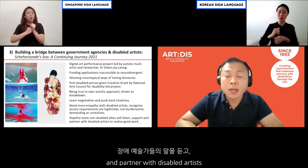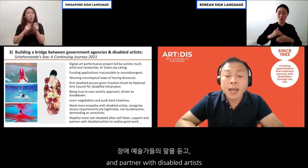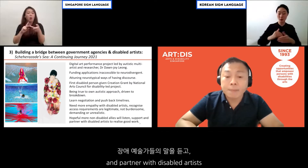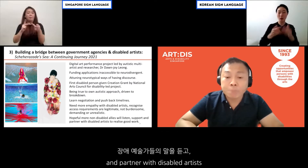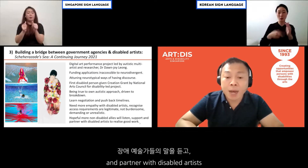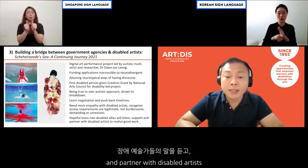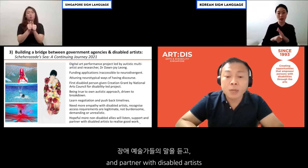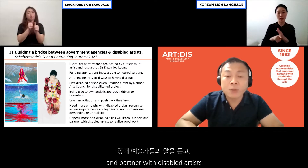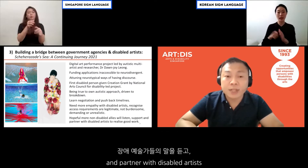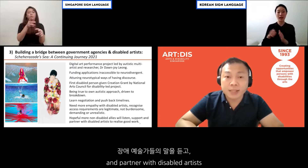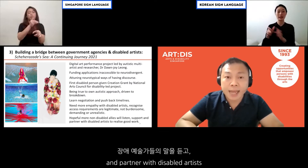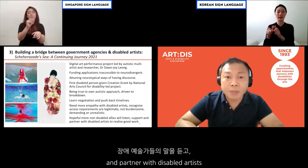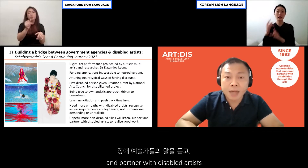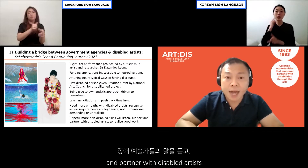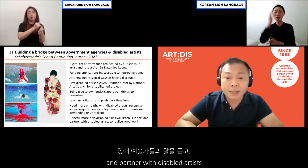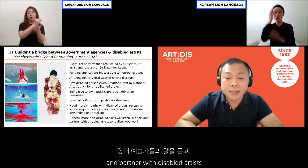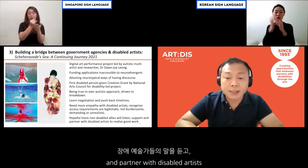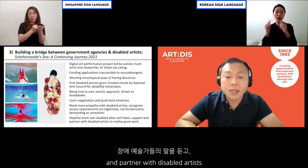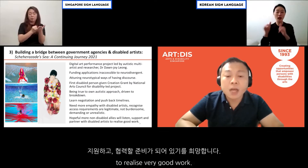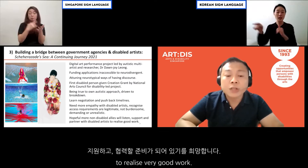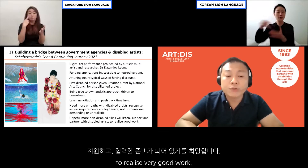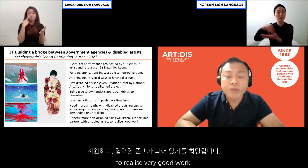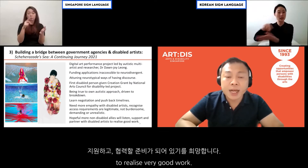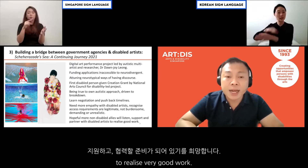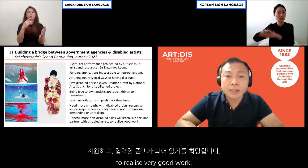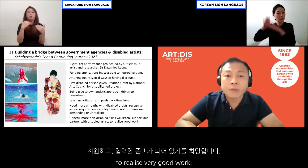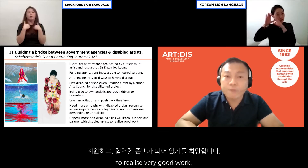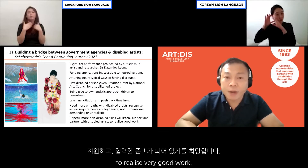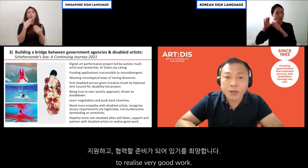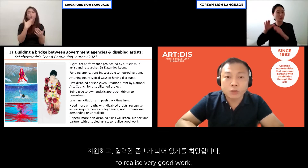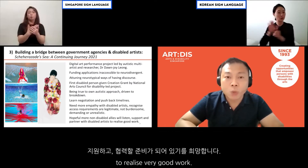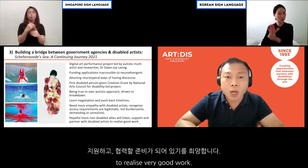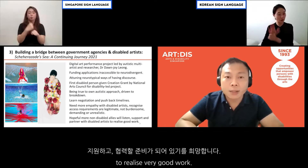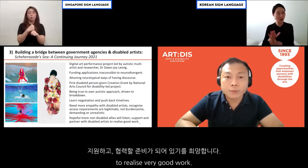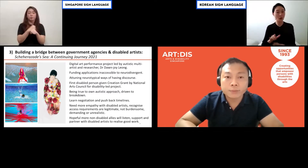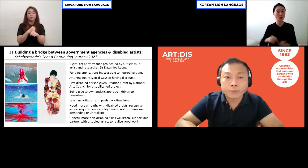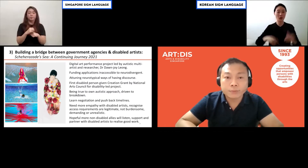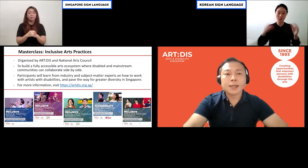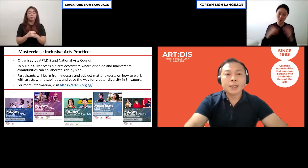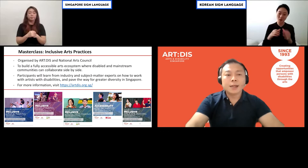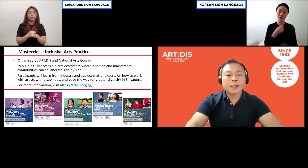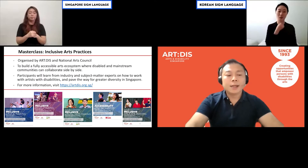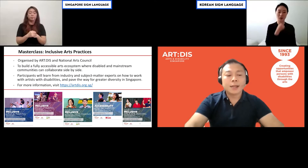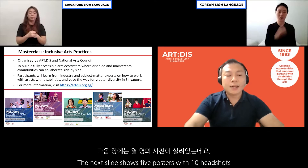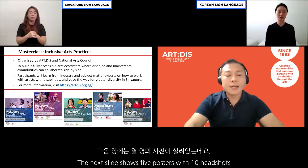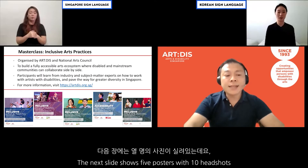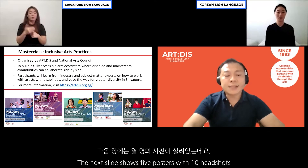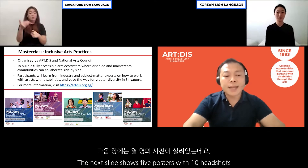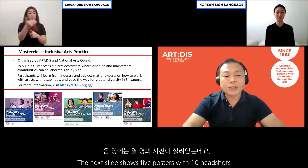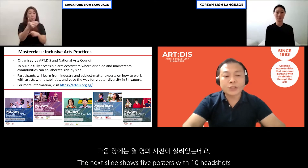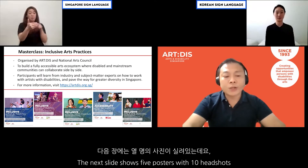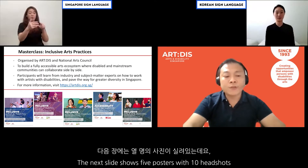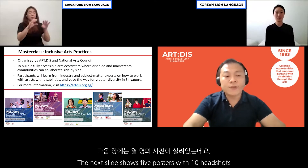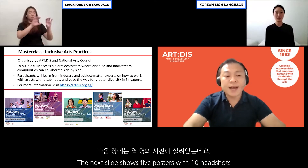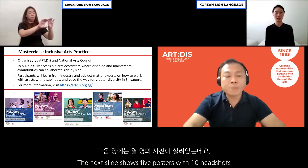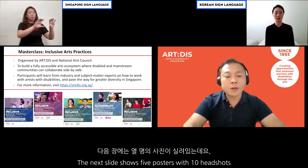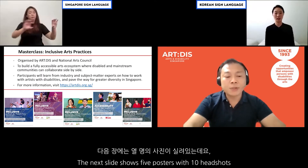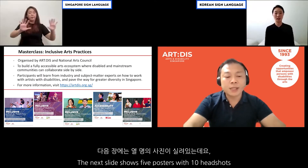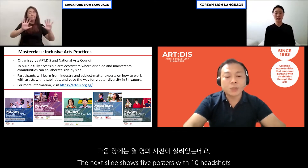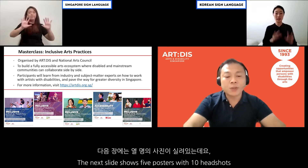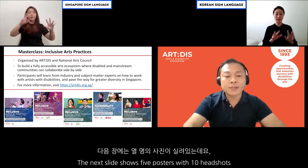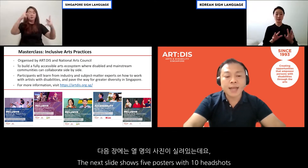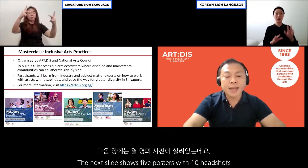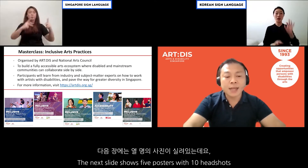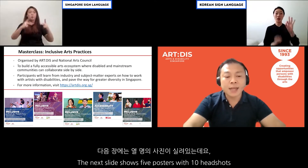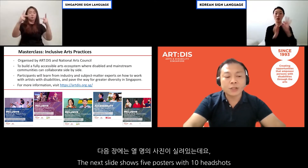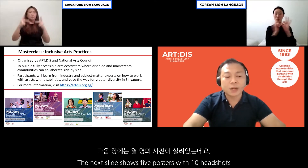support, and partner with disabled artists to realize very good work. The next slide shows 5